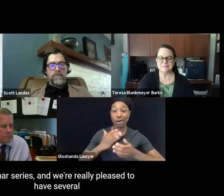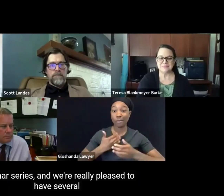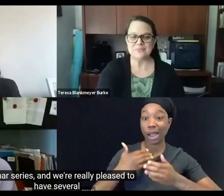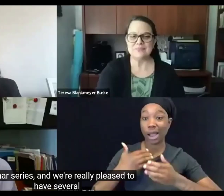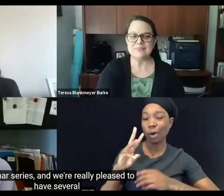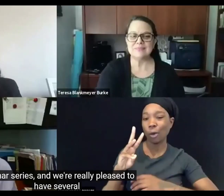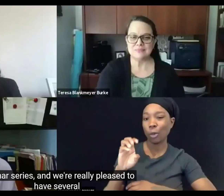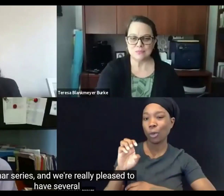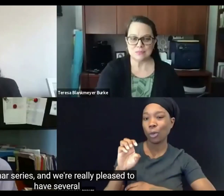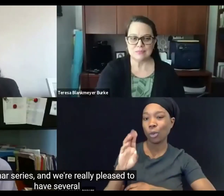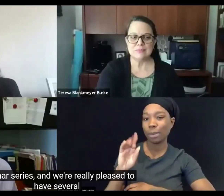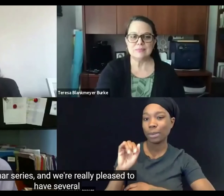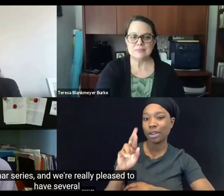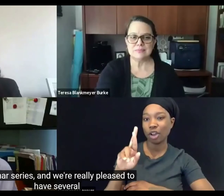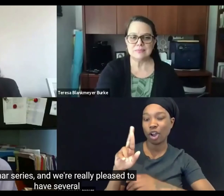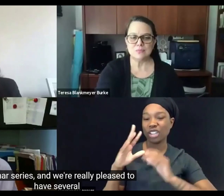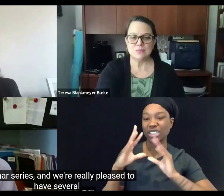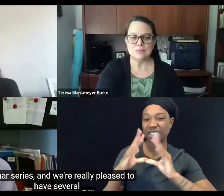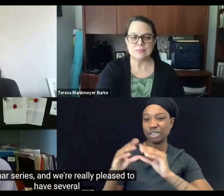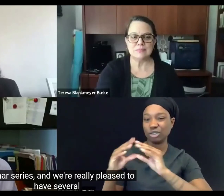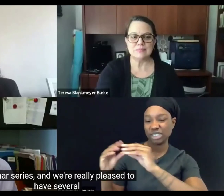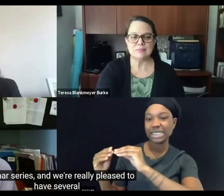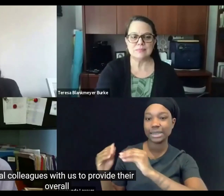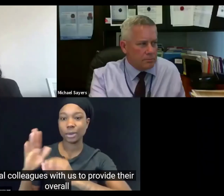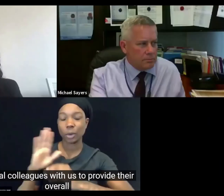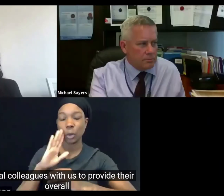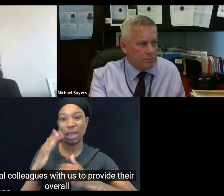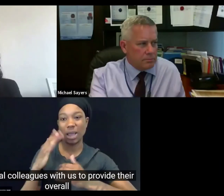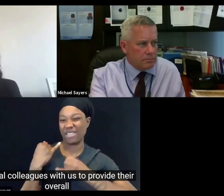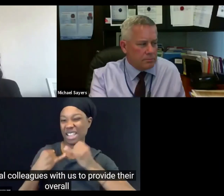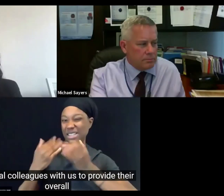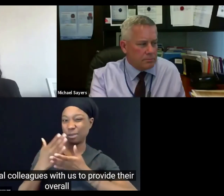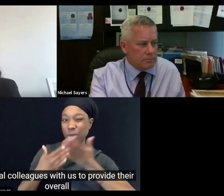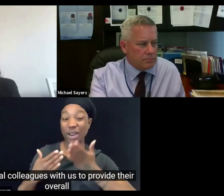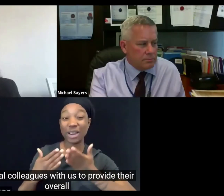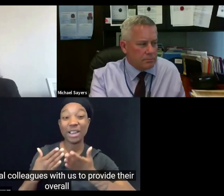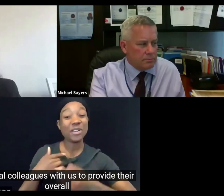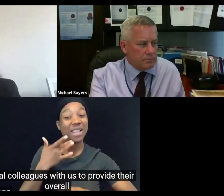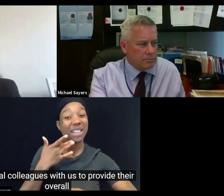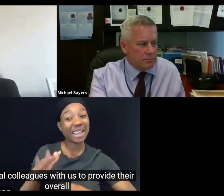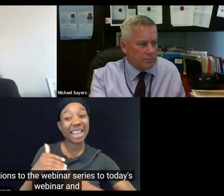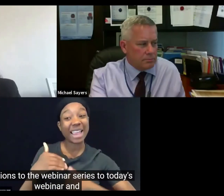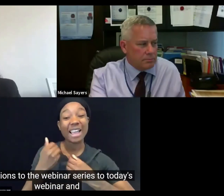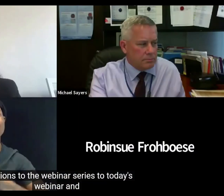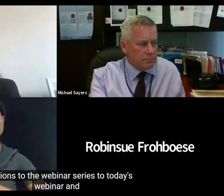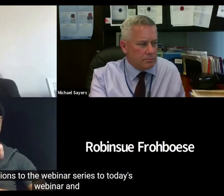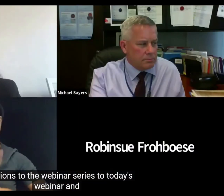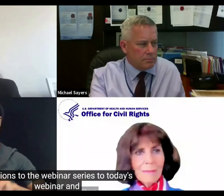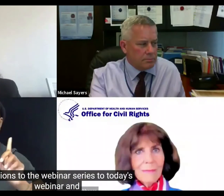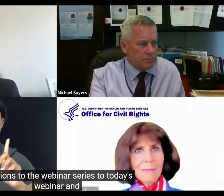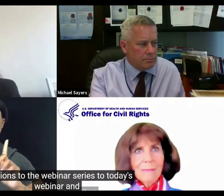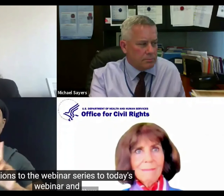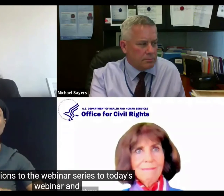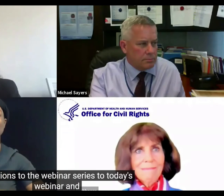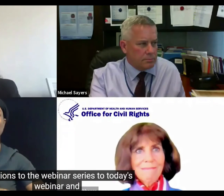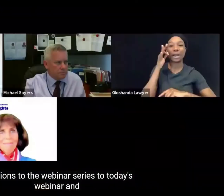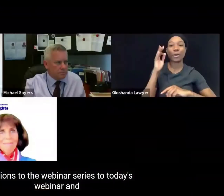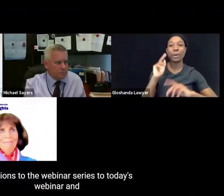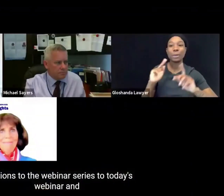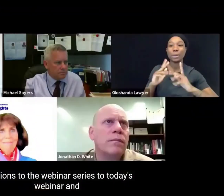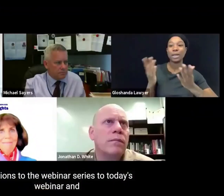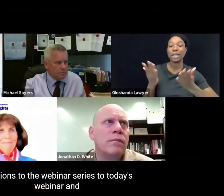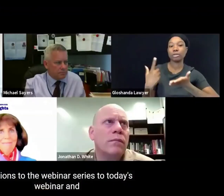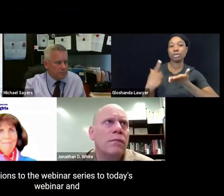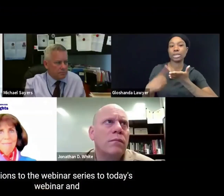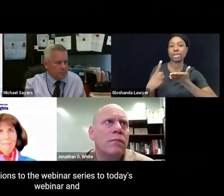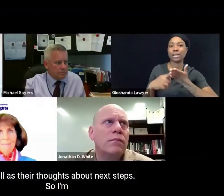webinar series. And we're actually really pleased to have several federal colleagues with us to provide their overall reactions to the webinar series, to